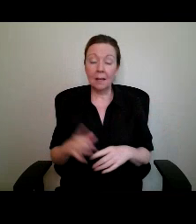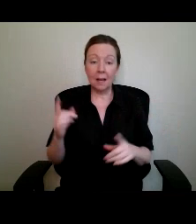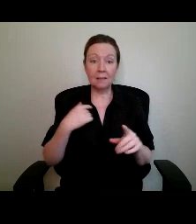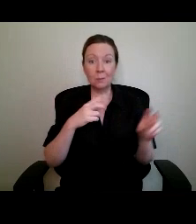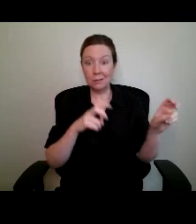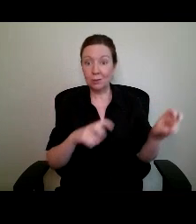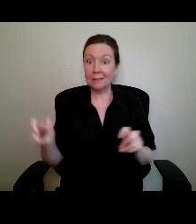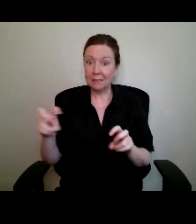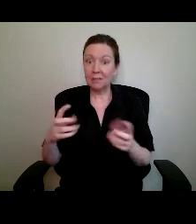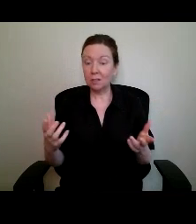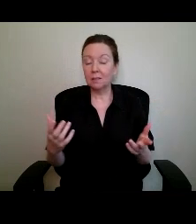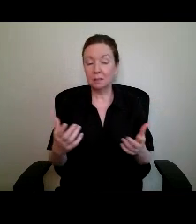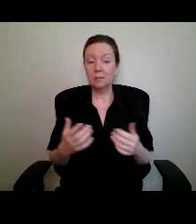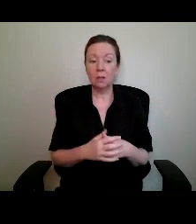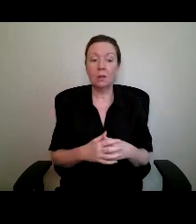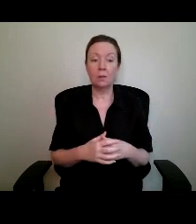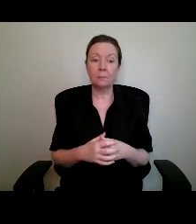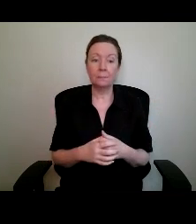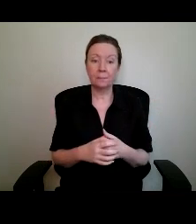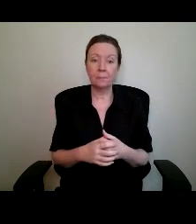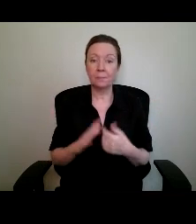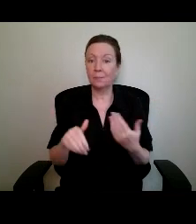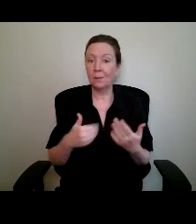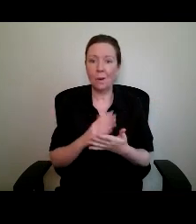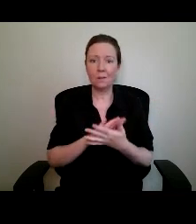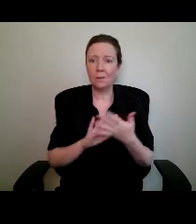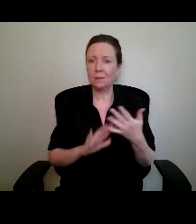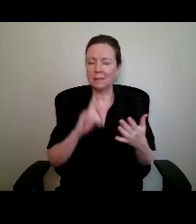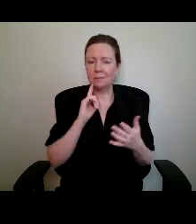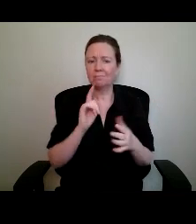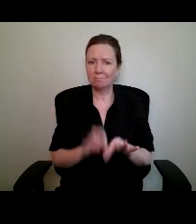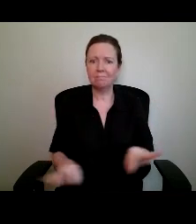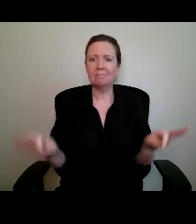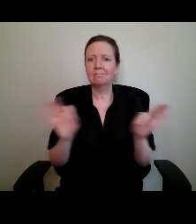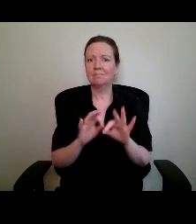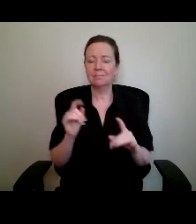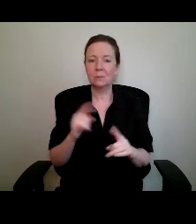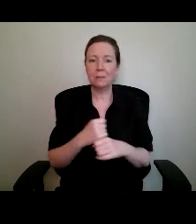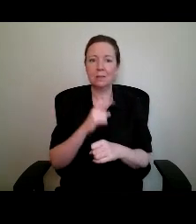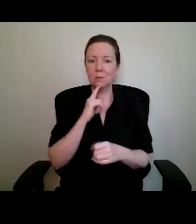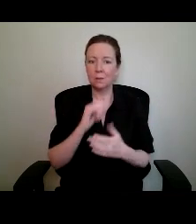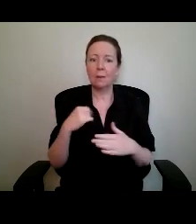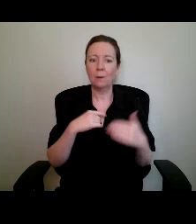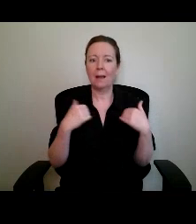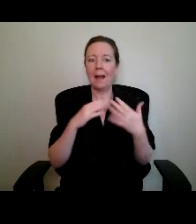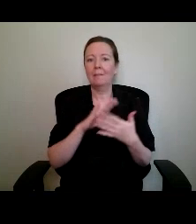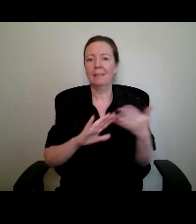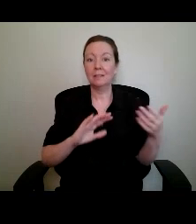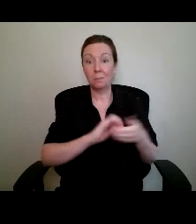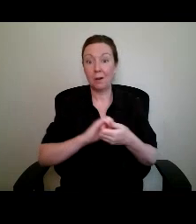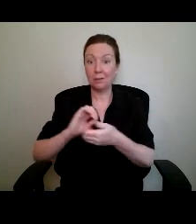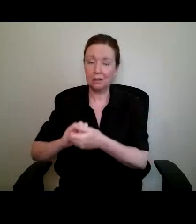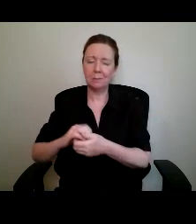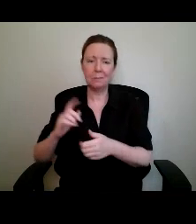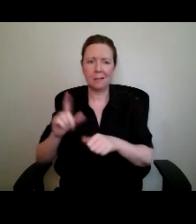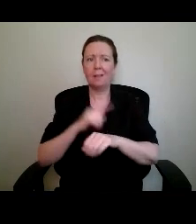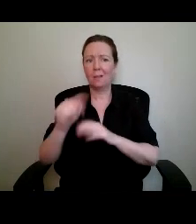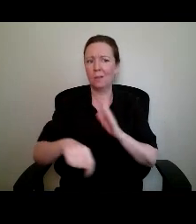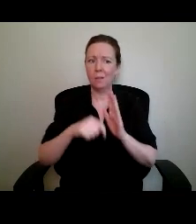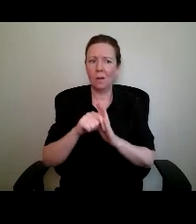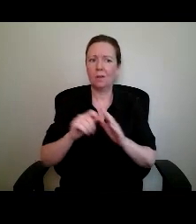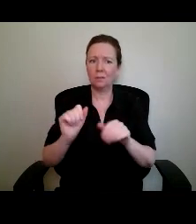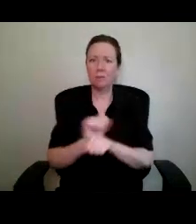transition over? So all of those things are really important to making sure that we have these partnerships and long-term